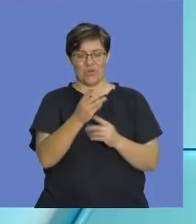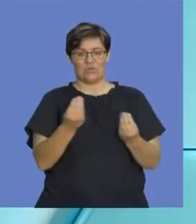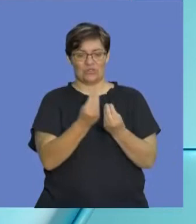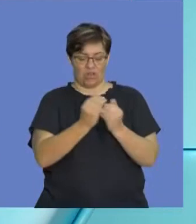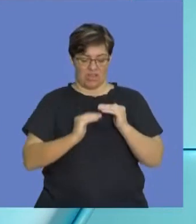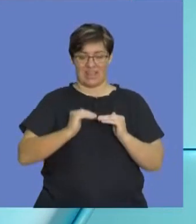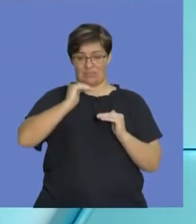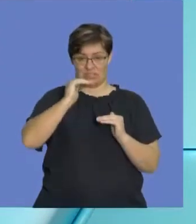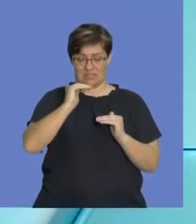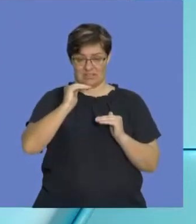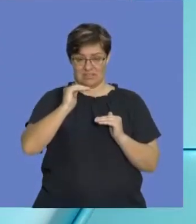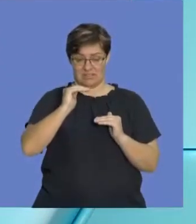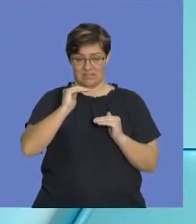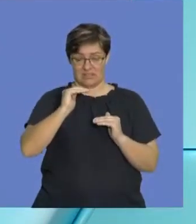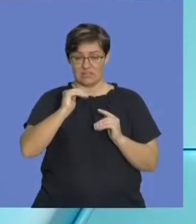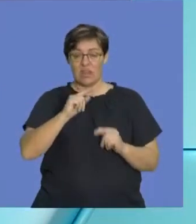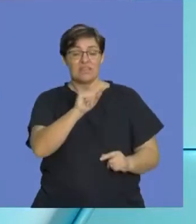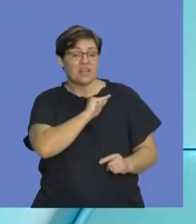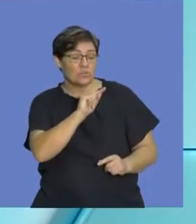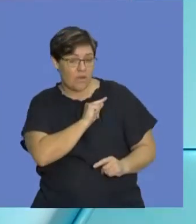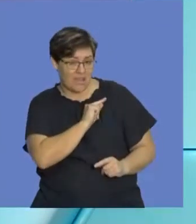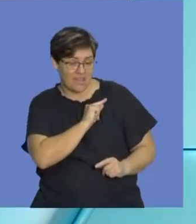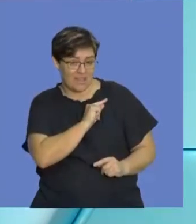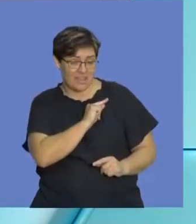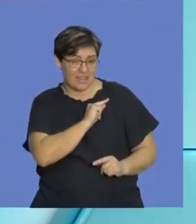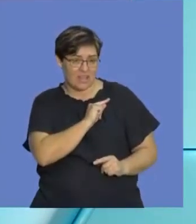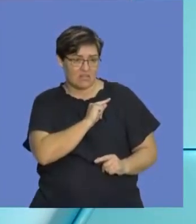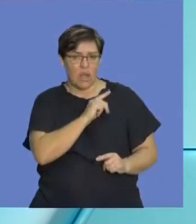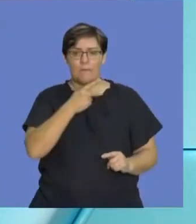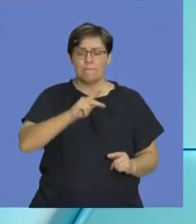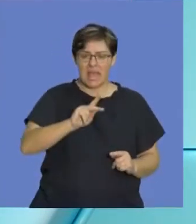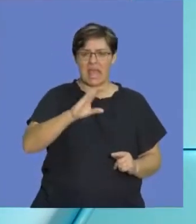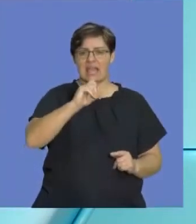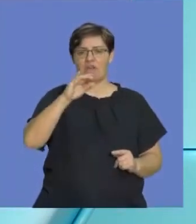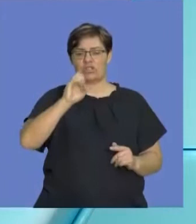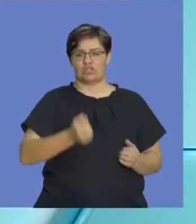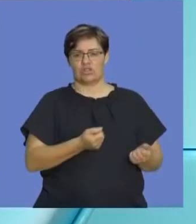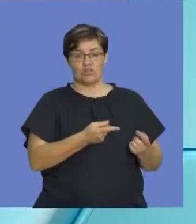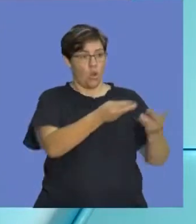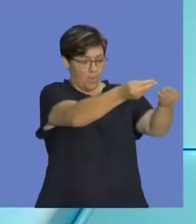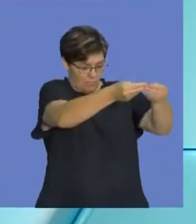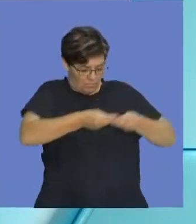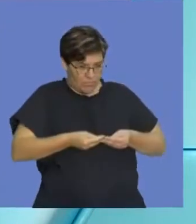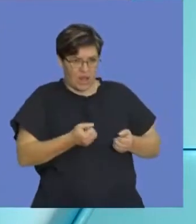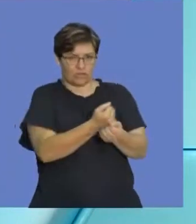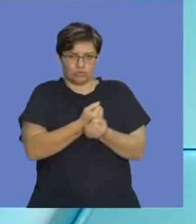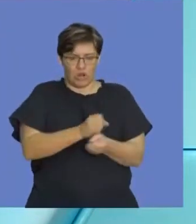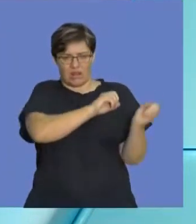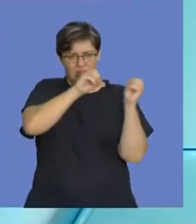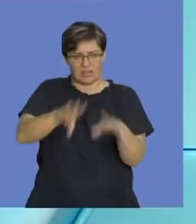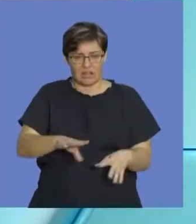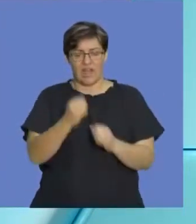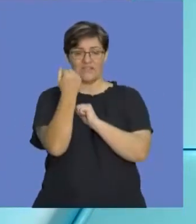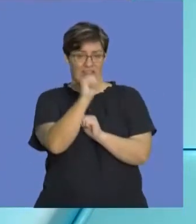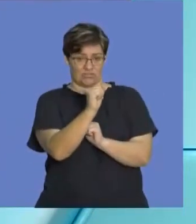stock. So therefore, by the same token, if you've paid carriage to bring your raw material to your factory,